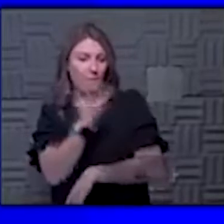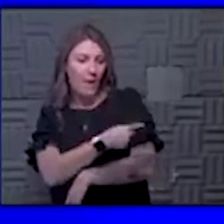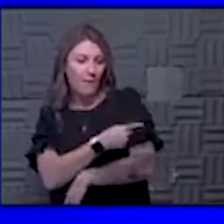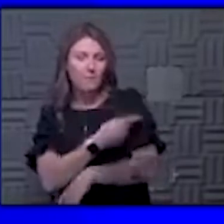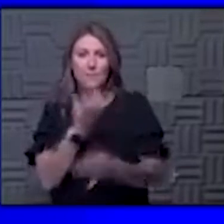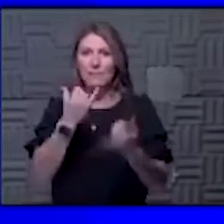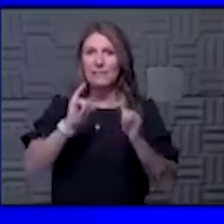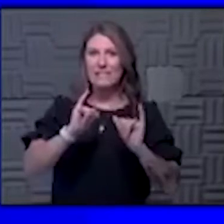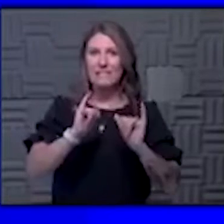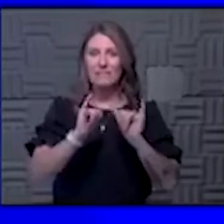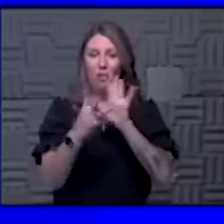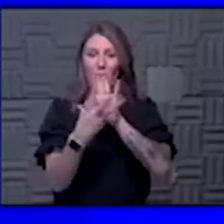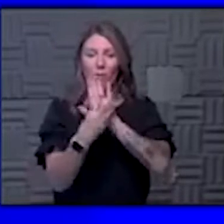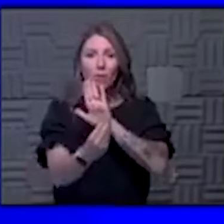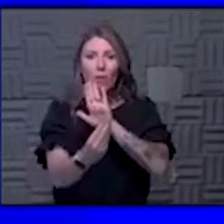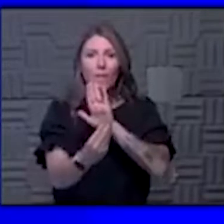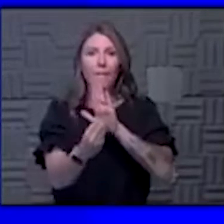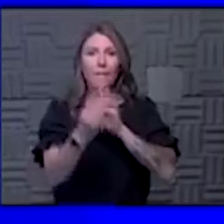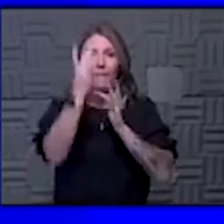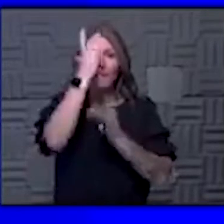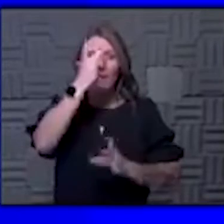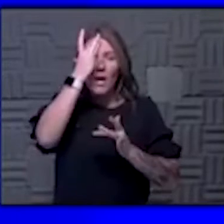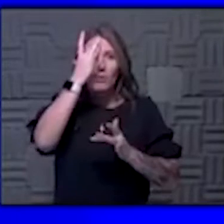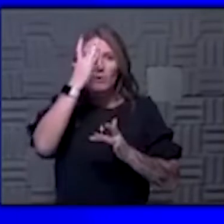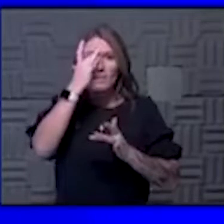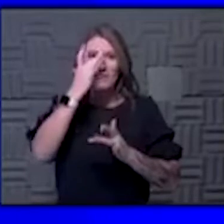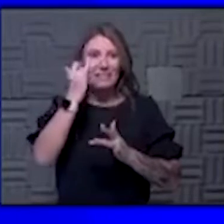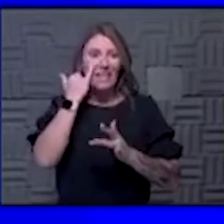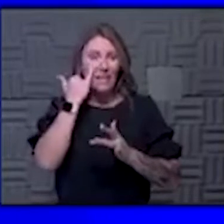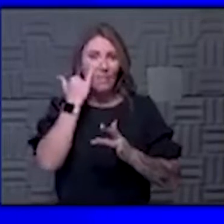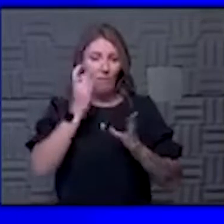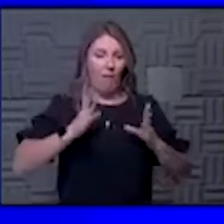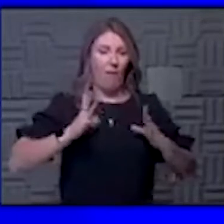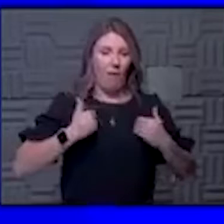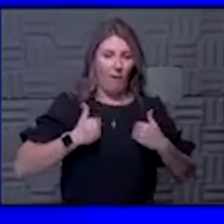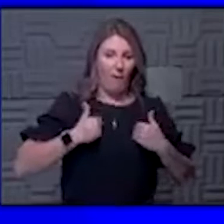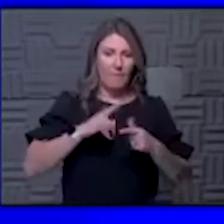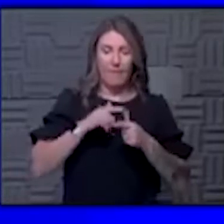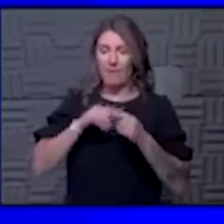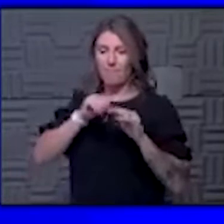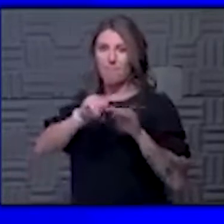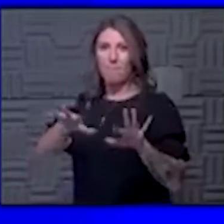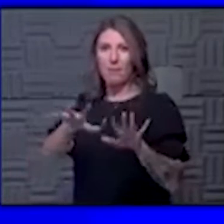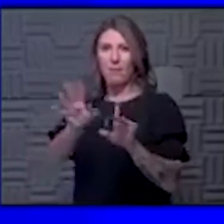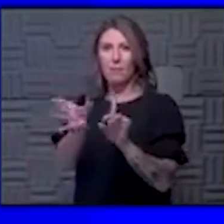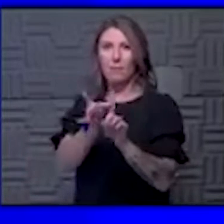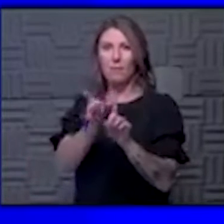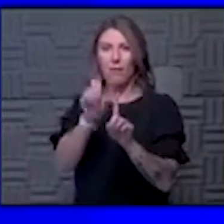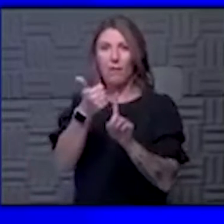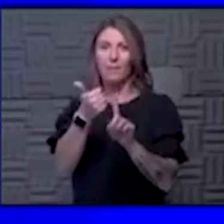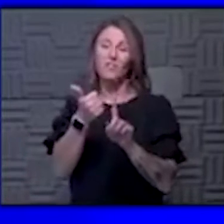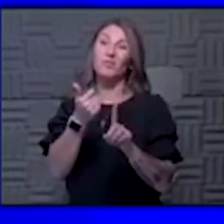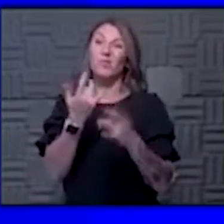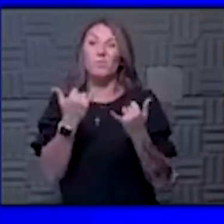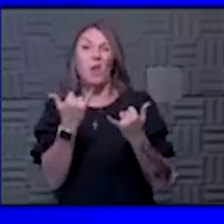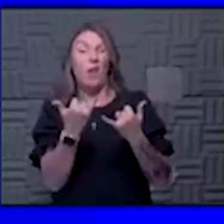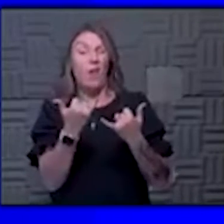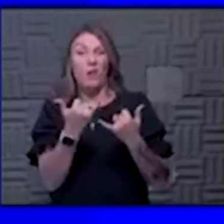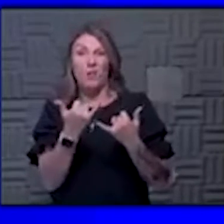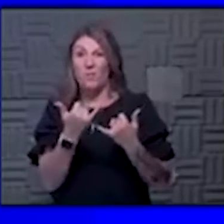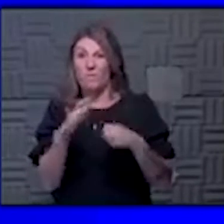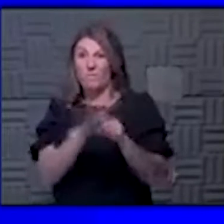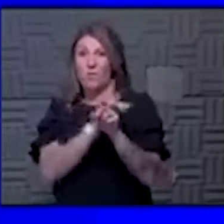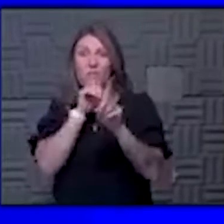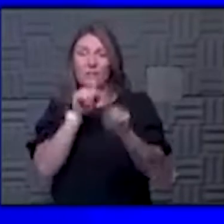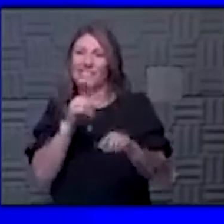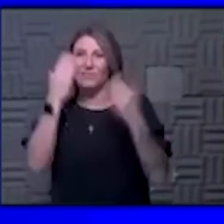still going to replicate the virus enough to be able to spread it and be infectious to others? And right now, I don't think we know the full answer to those, but those are the three